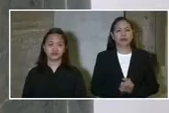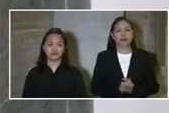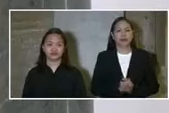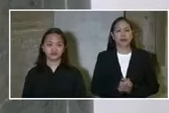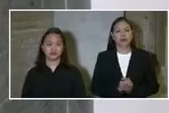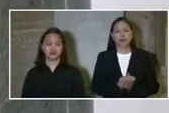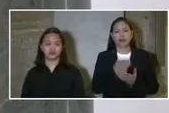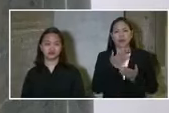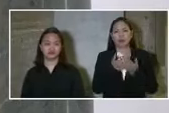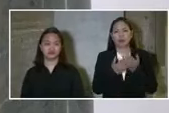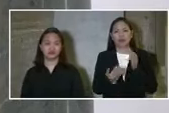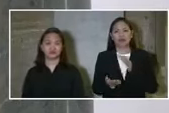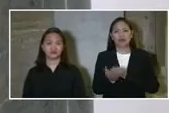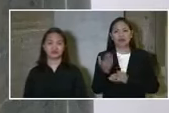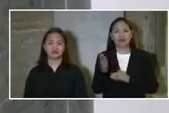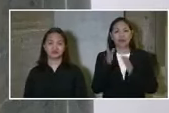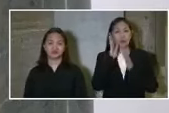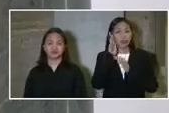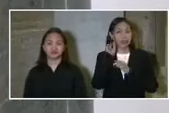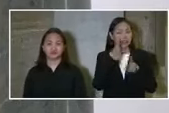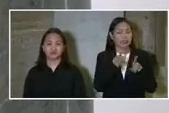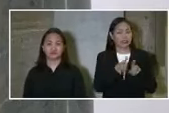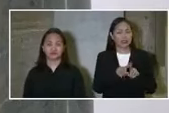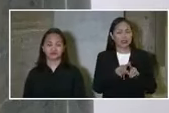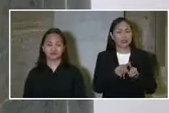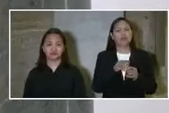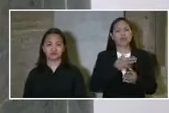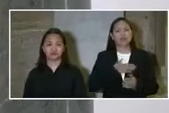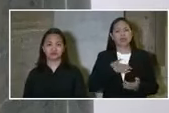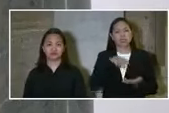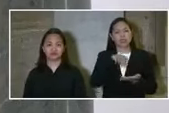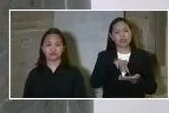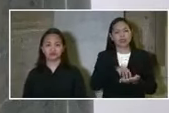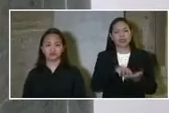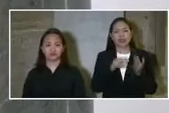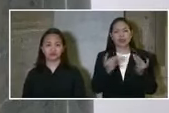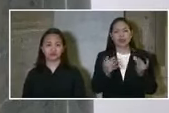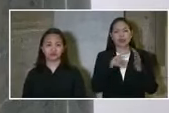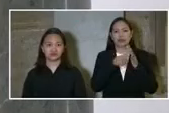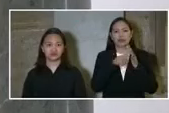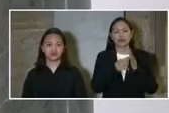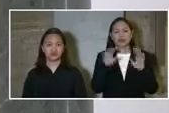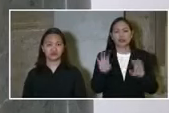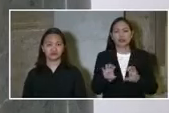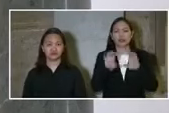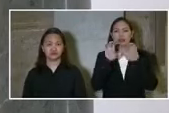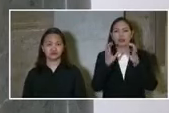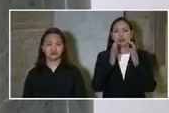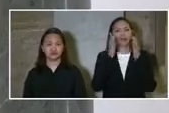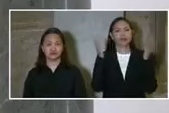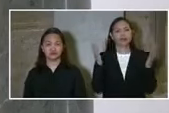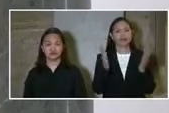Good morning, brothers and sisters. Please stand as we begin our Eucharistic celebration.